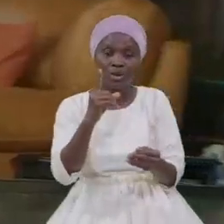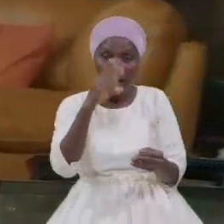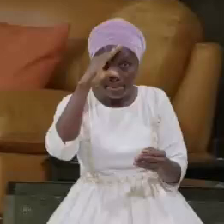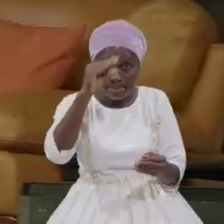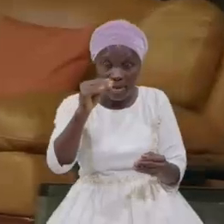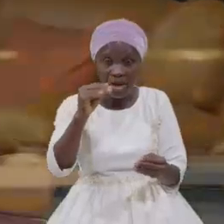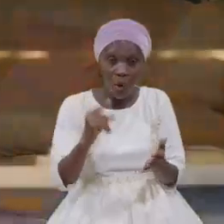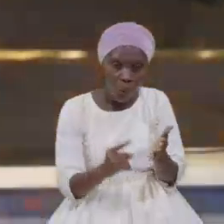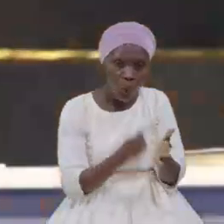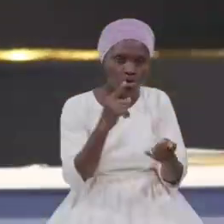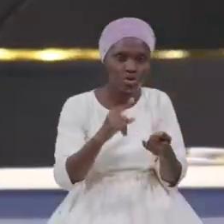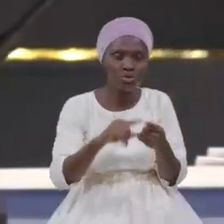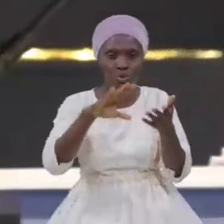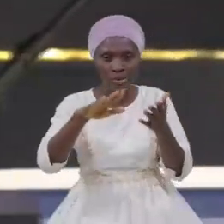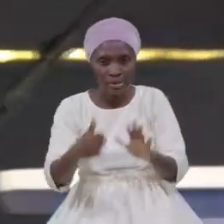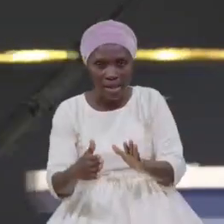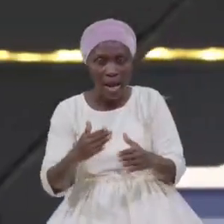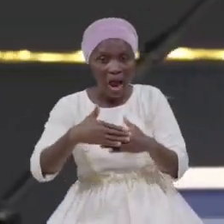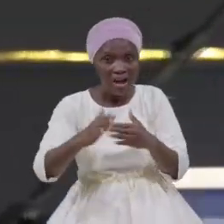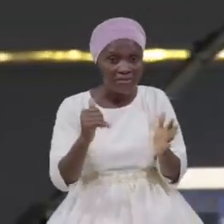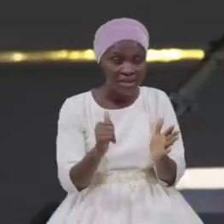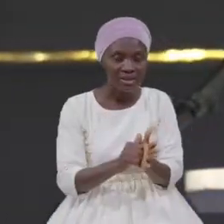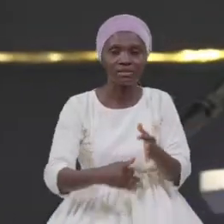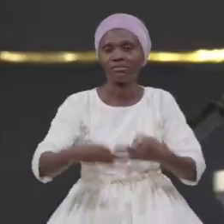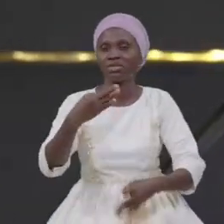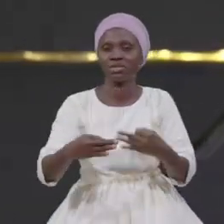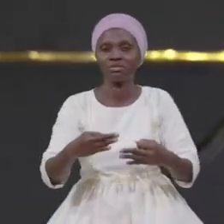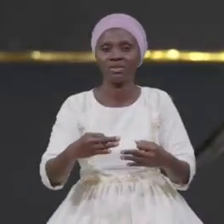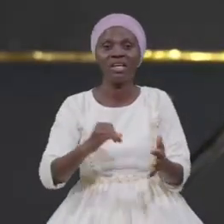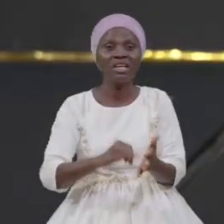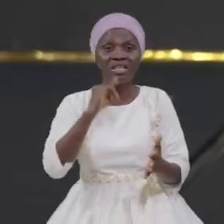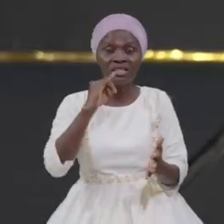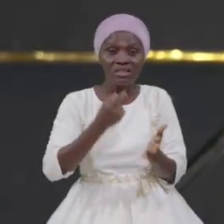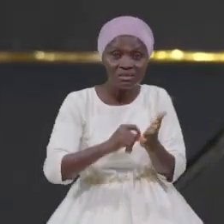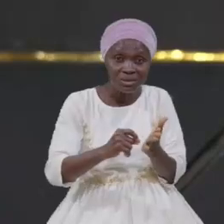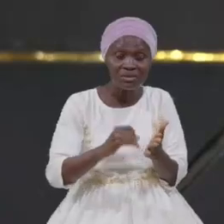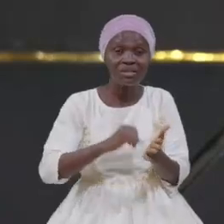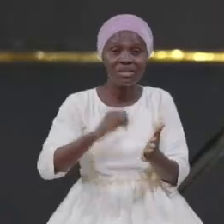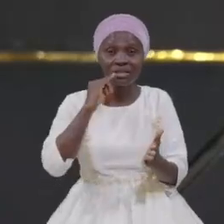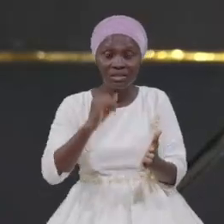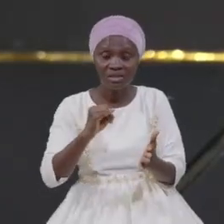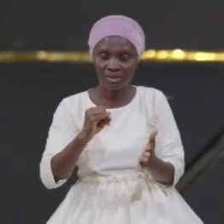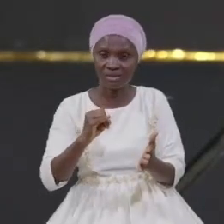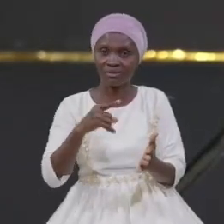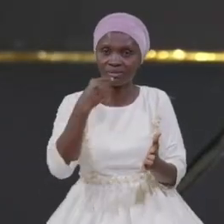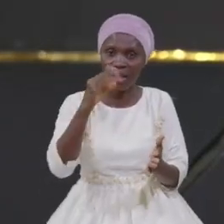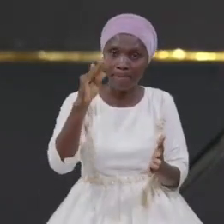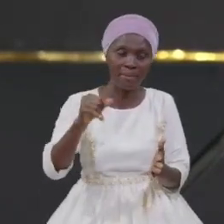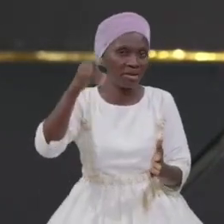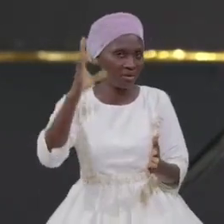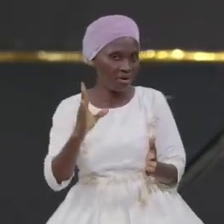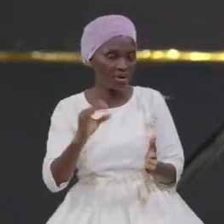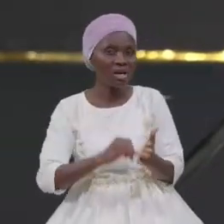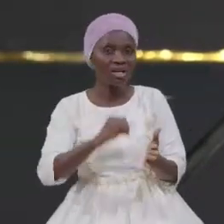judgment appointed by God is appointed unto man, unto every person, unto